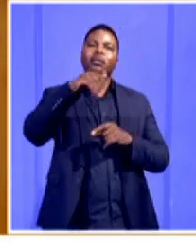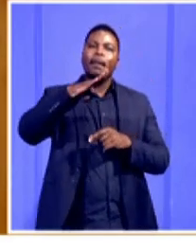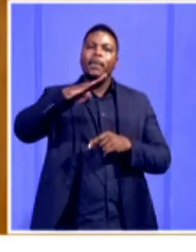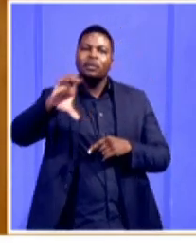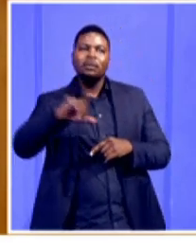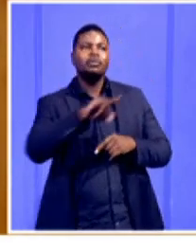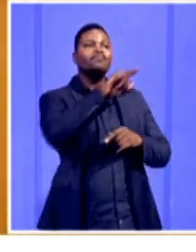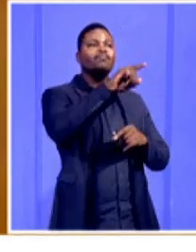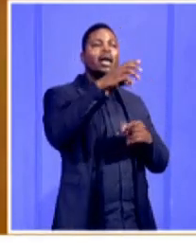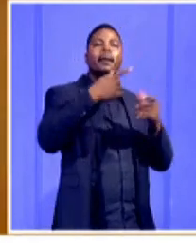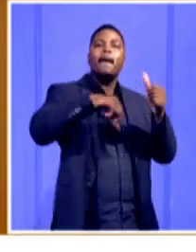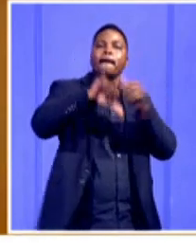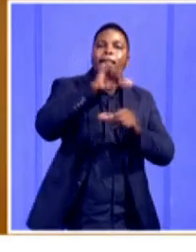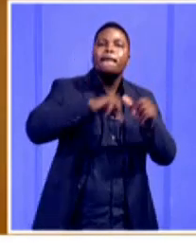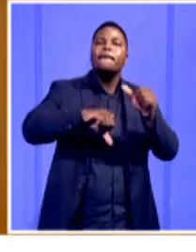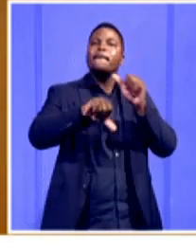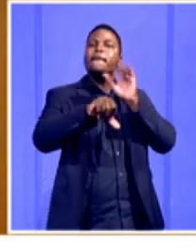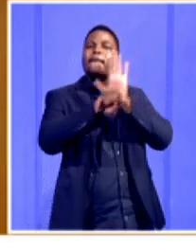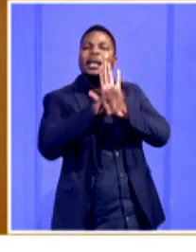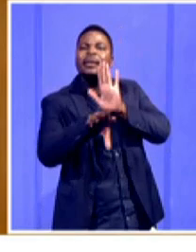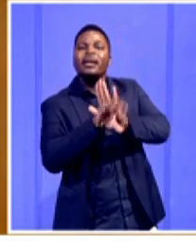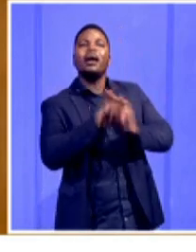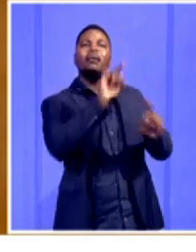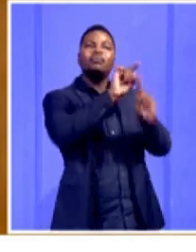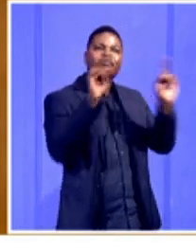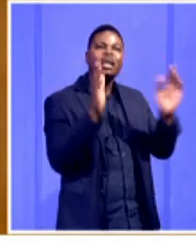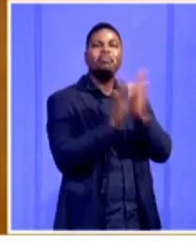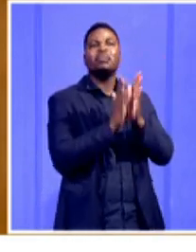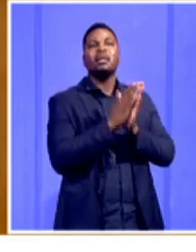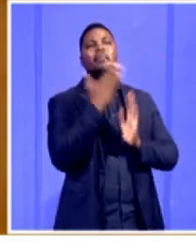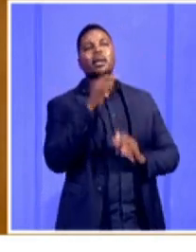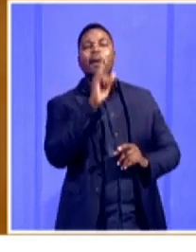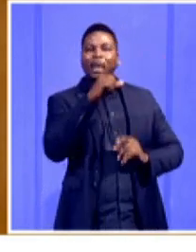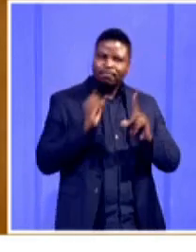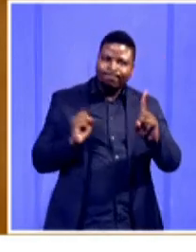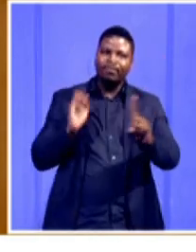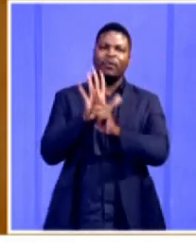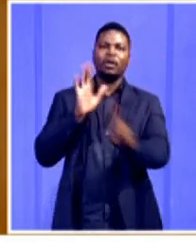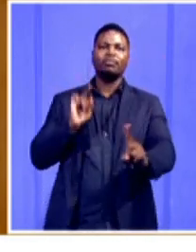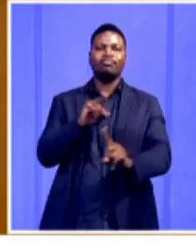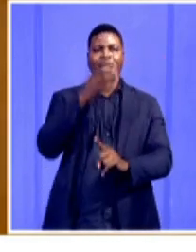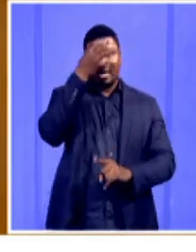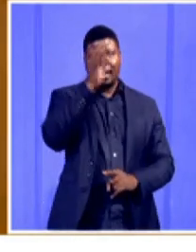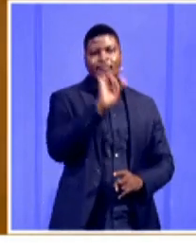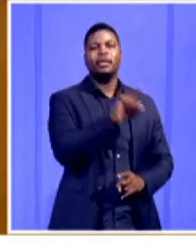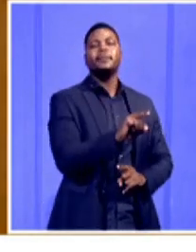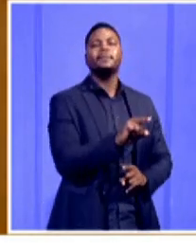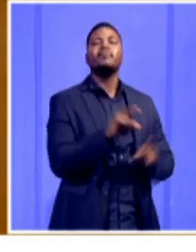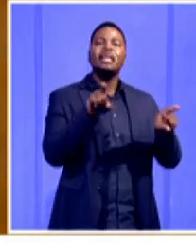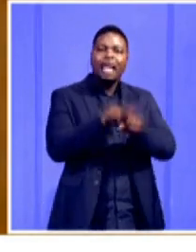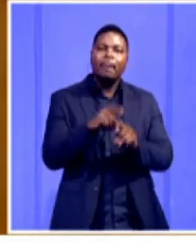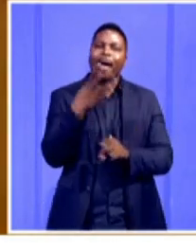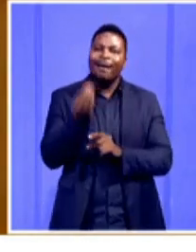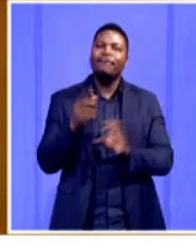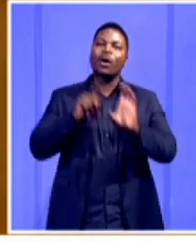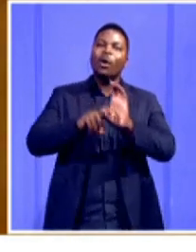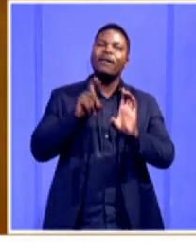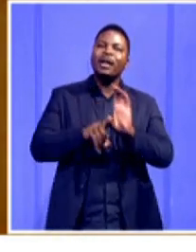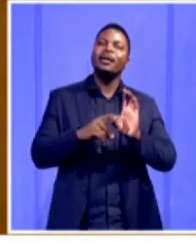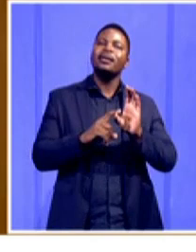government to appoint people, even the private sector must appoint people who are currently qualified nurses for that matter.